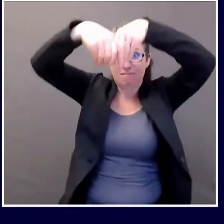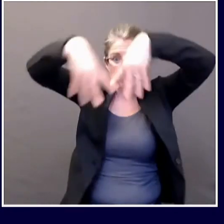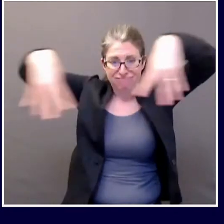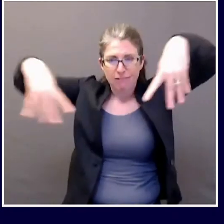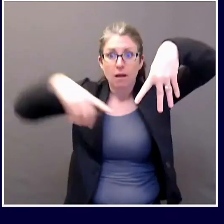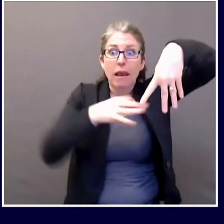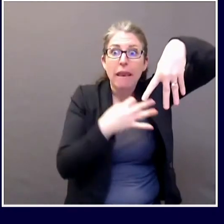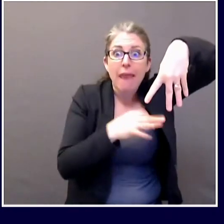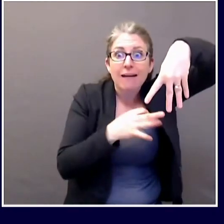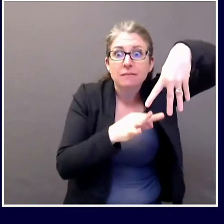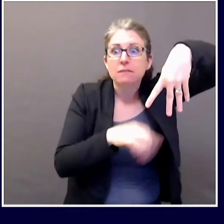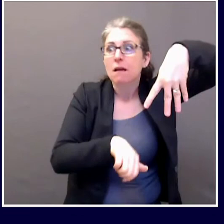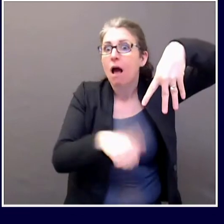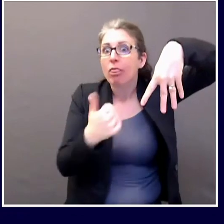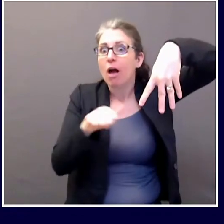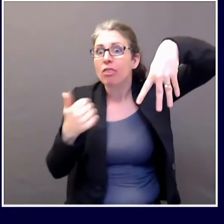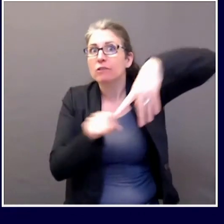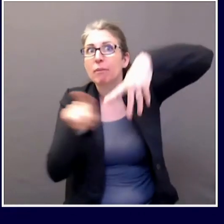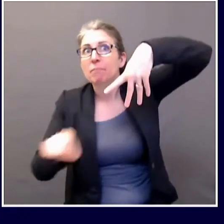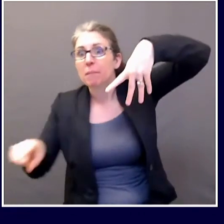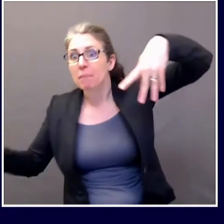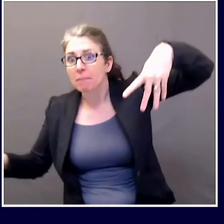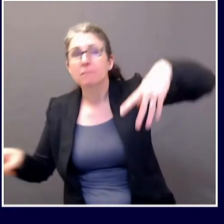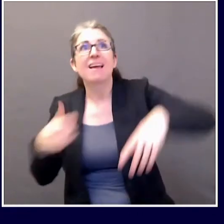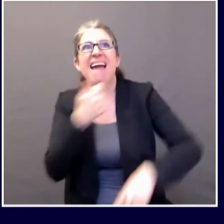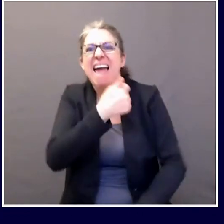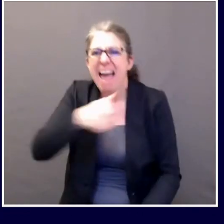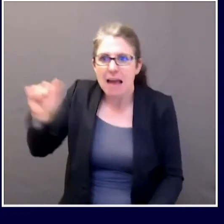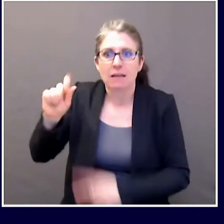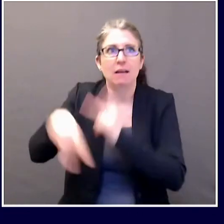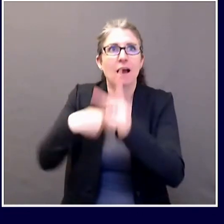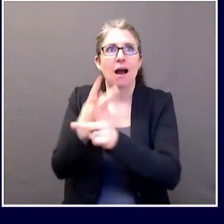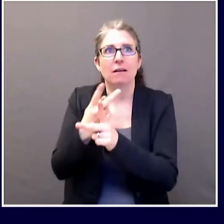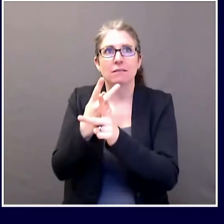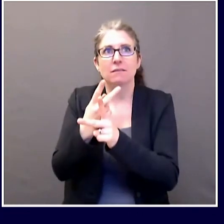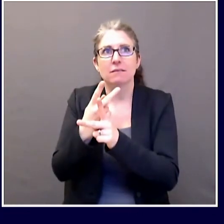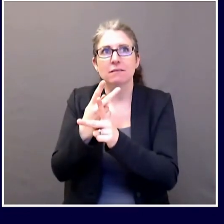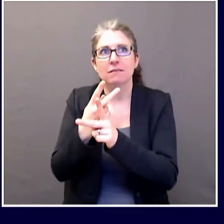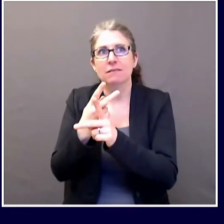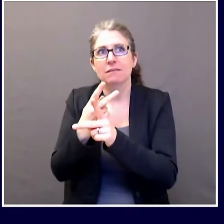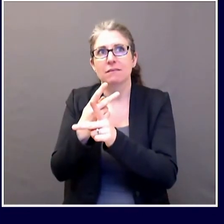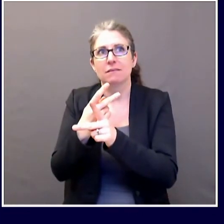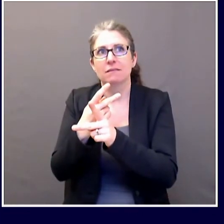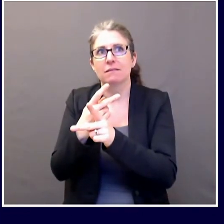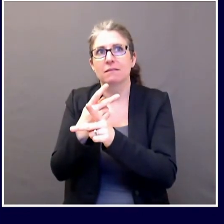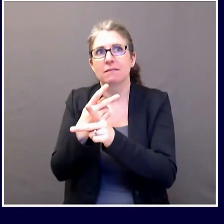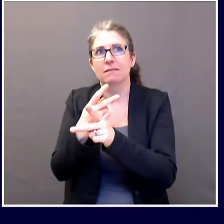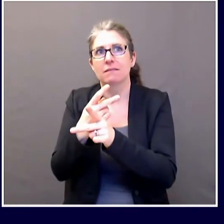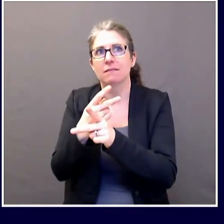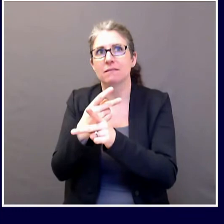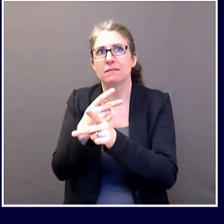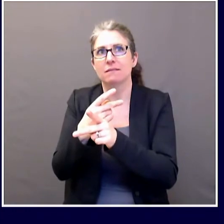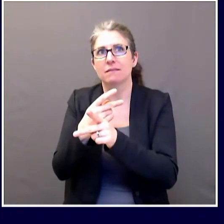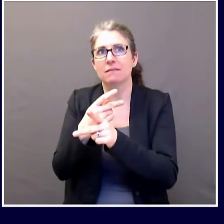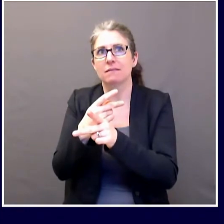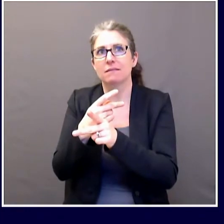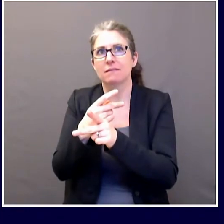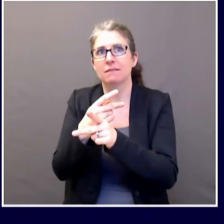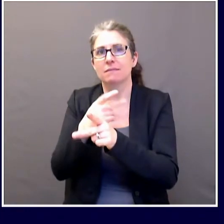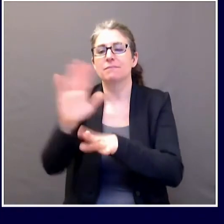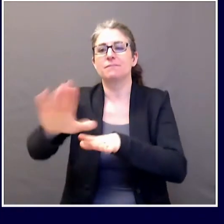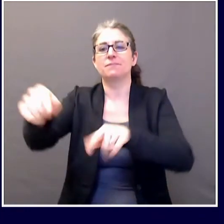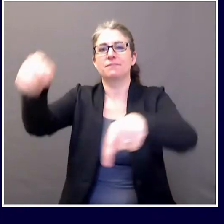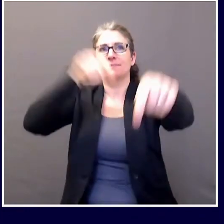they were measuring were slightly different. There again, though, for the things that we care about, hospitalizations and